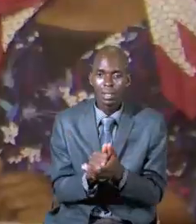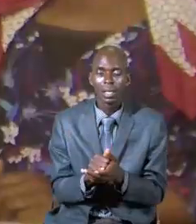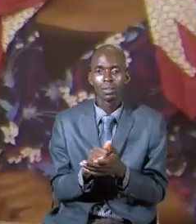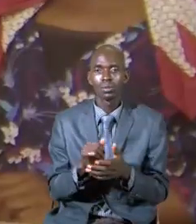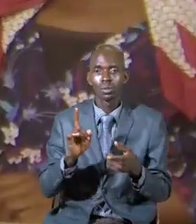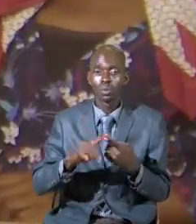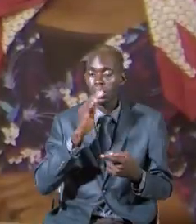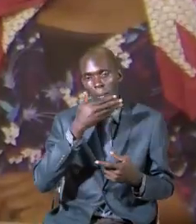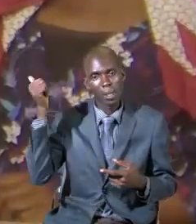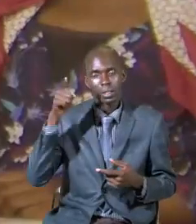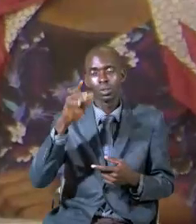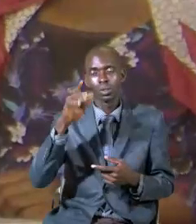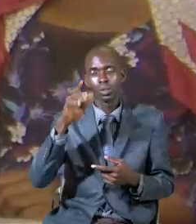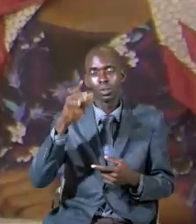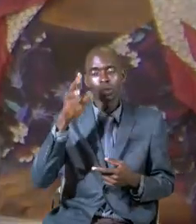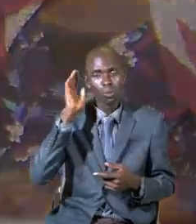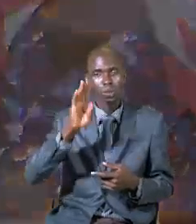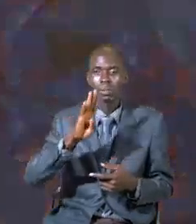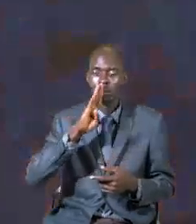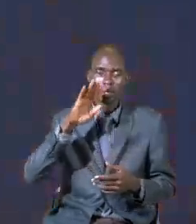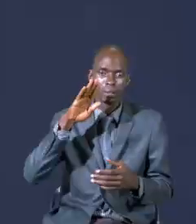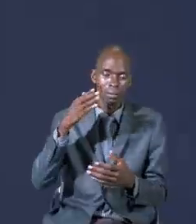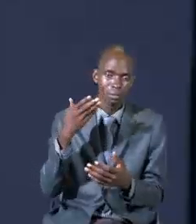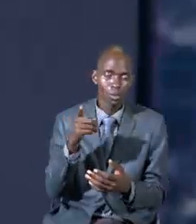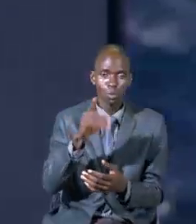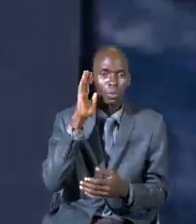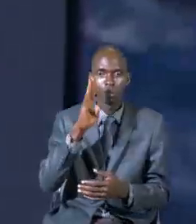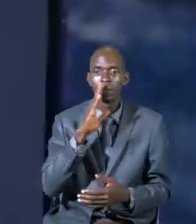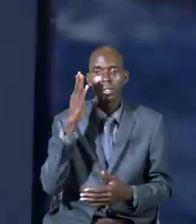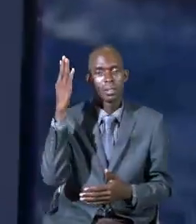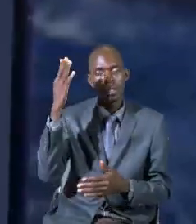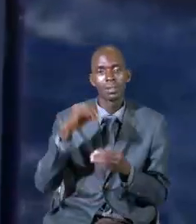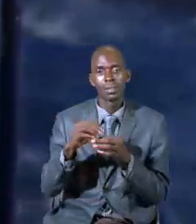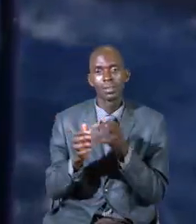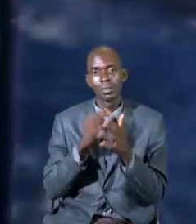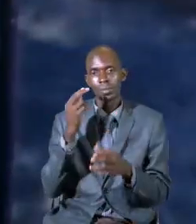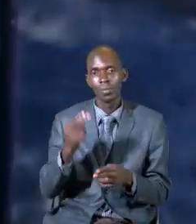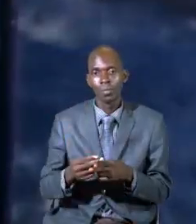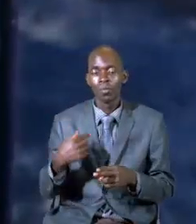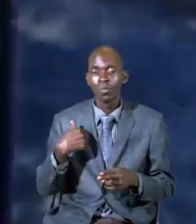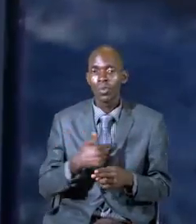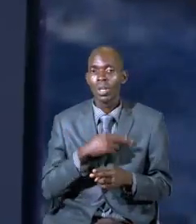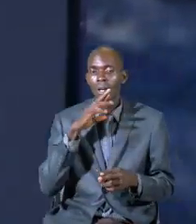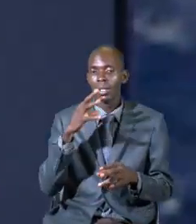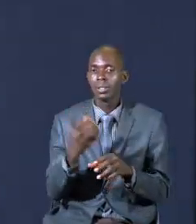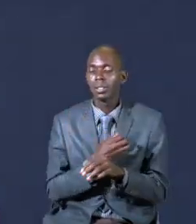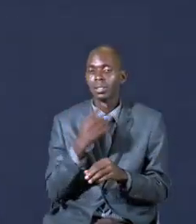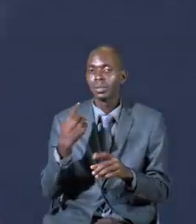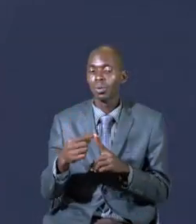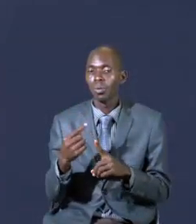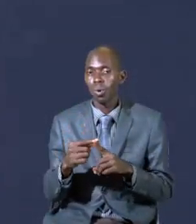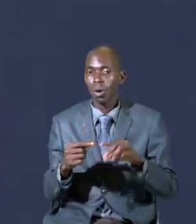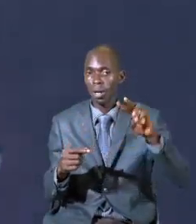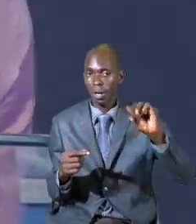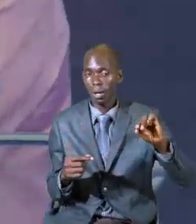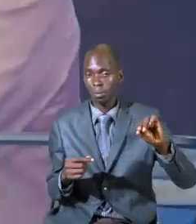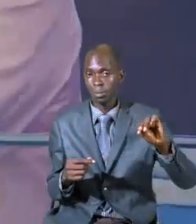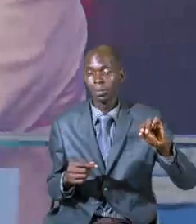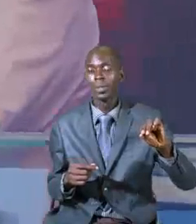Tonight, as I said, we're taking that M, the next letter of impact, and we're moving